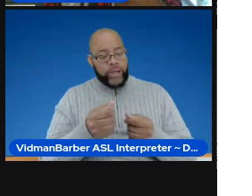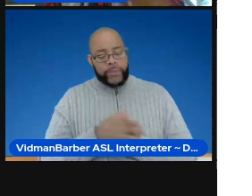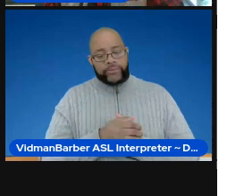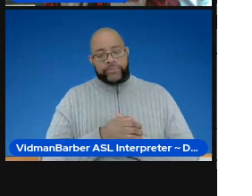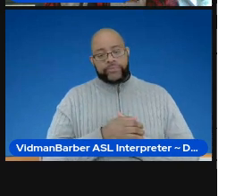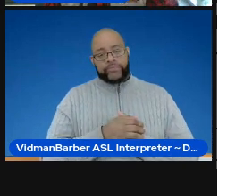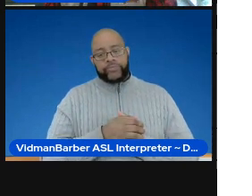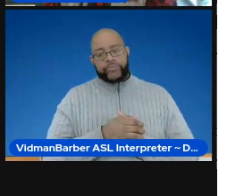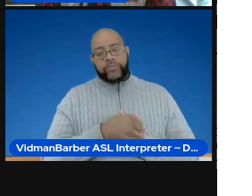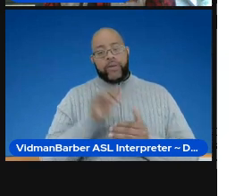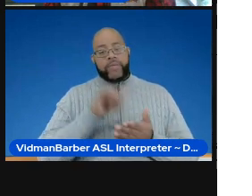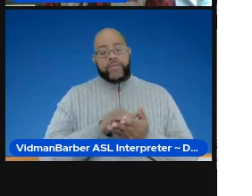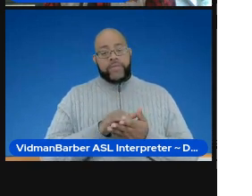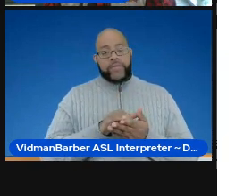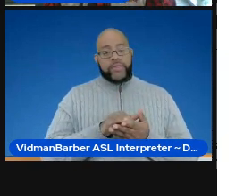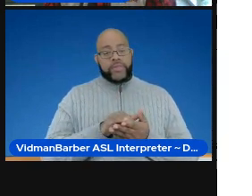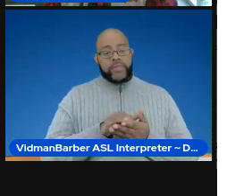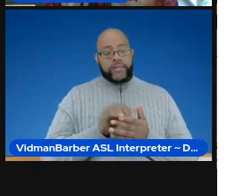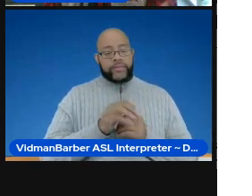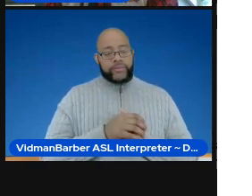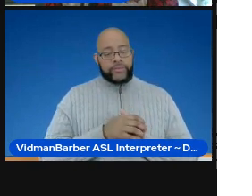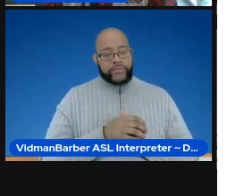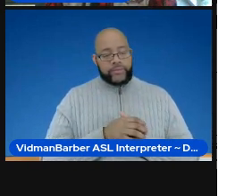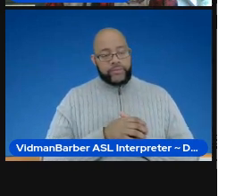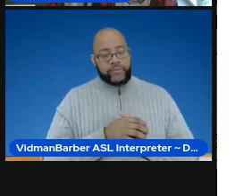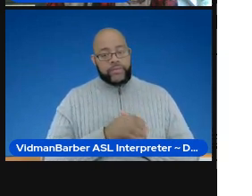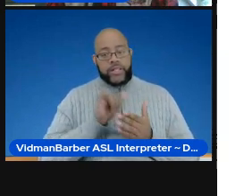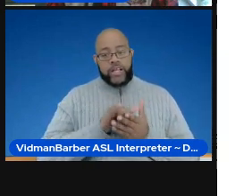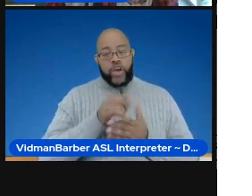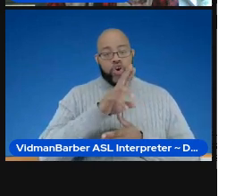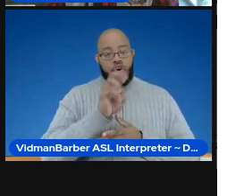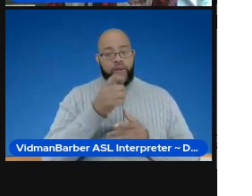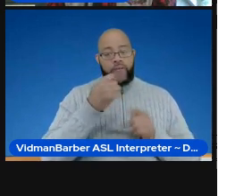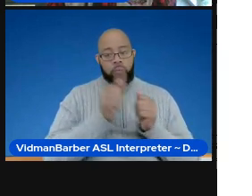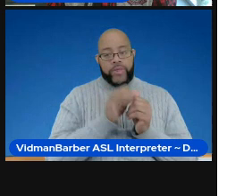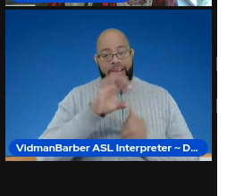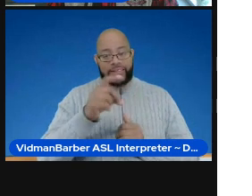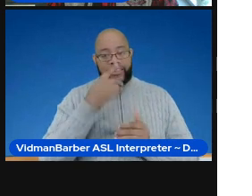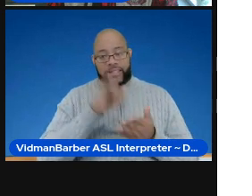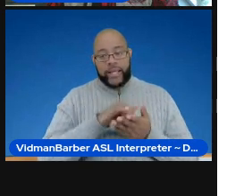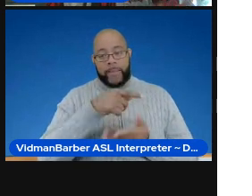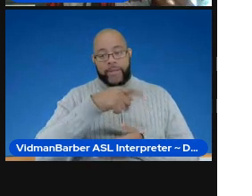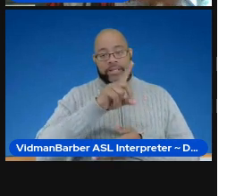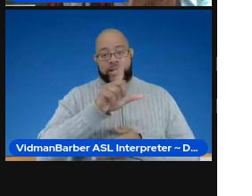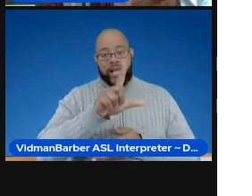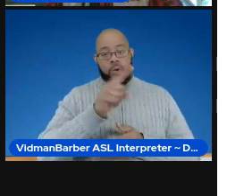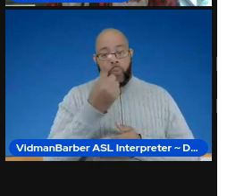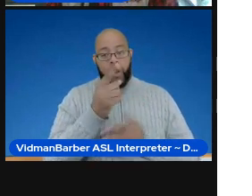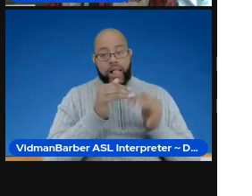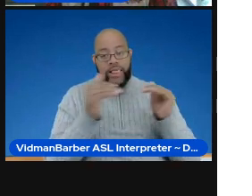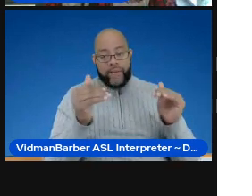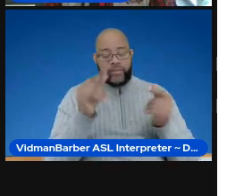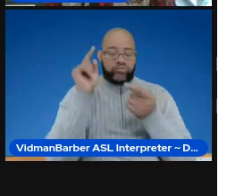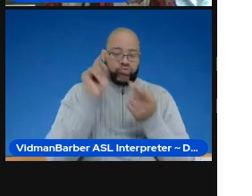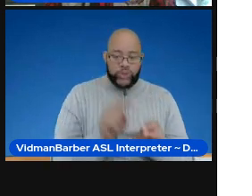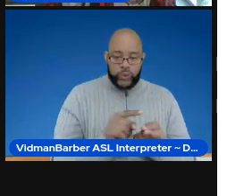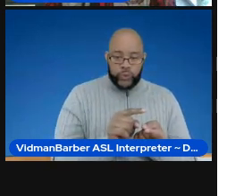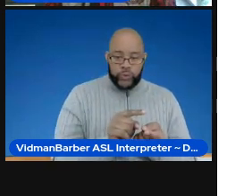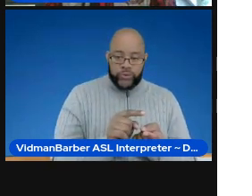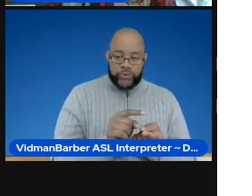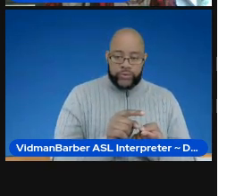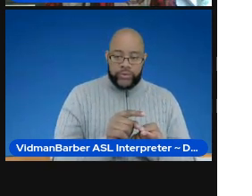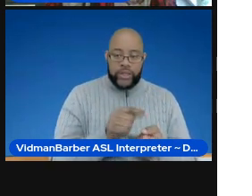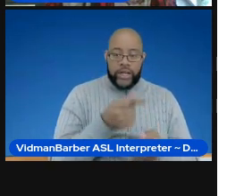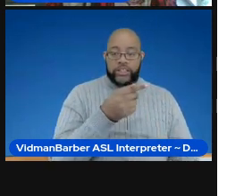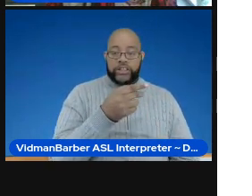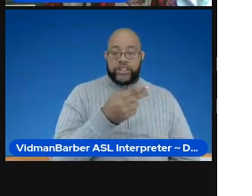a dose-dependent dose curve with oleic acid, we can see that PDL1 levels are decreased as